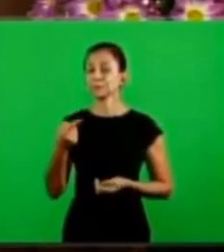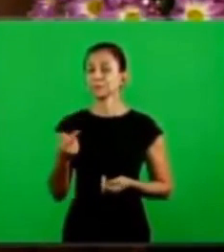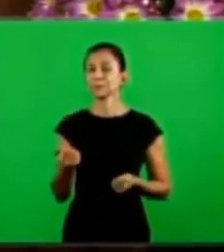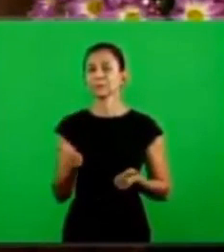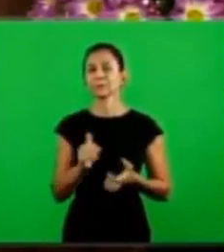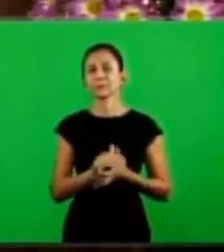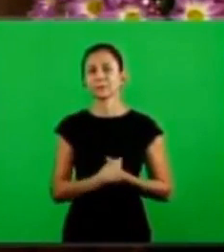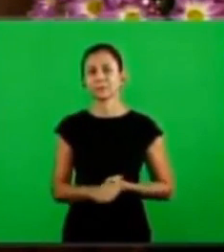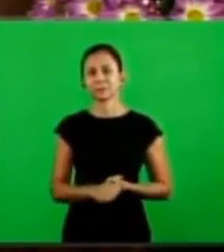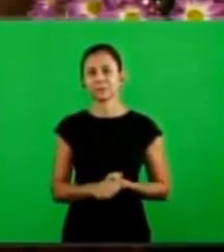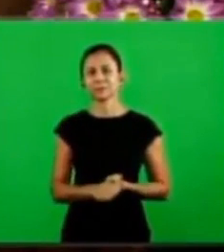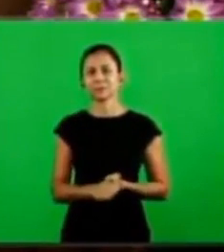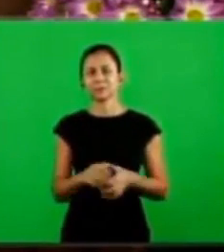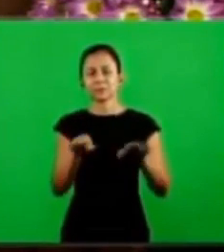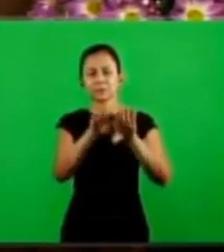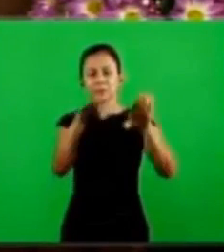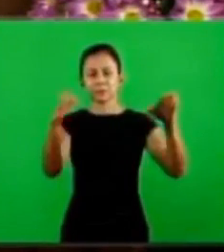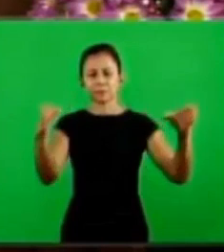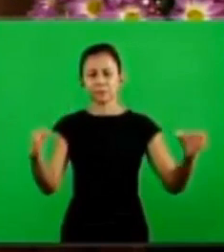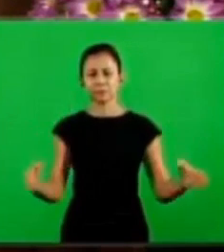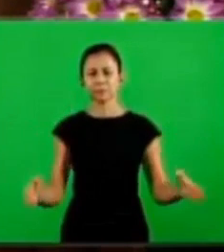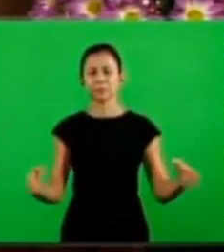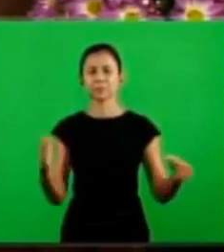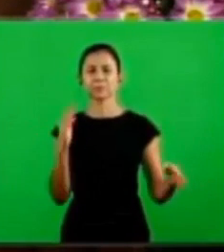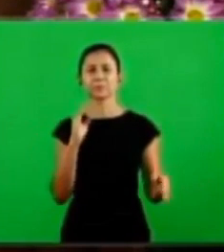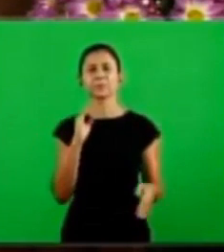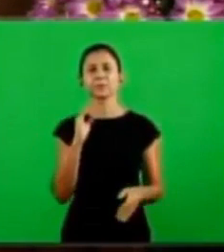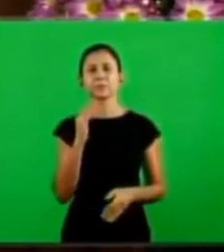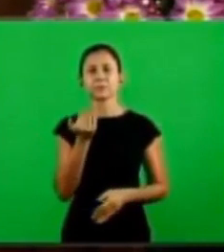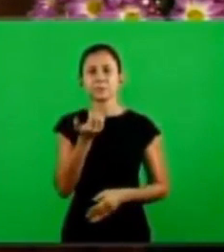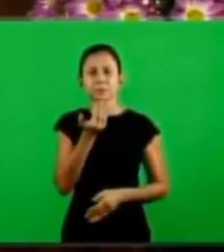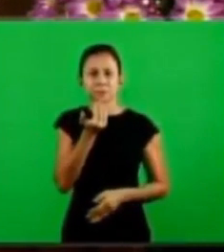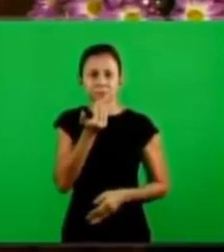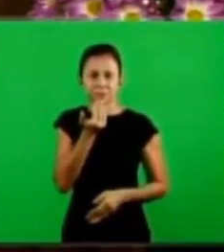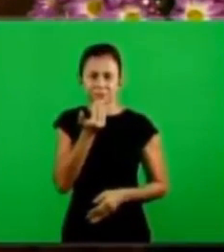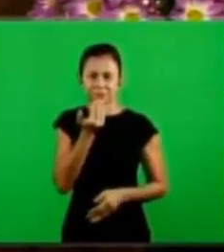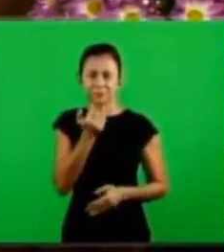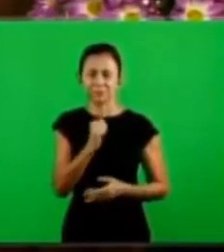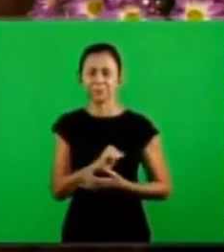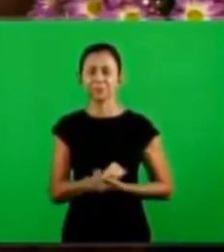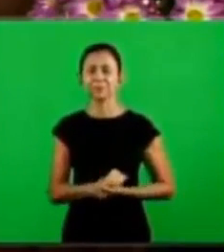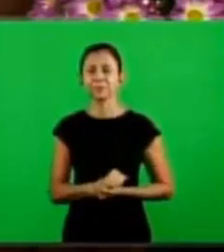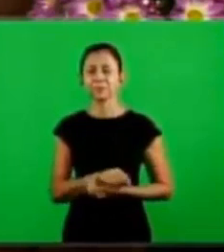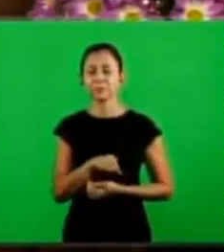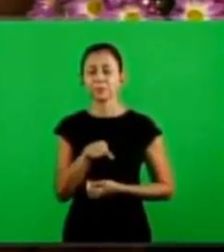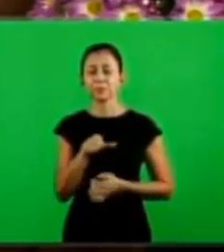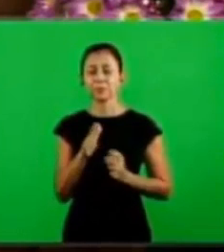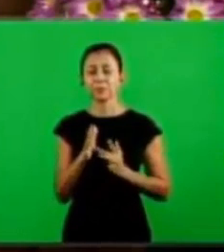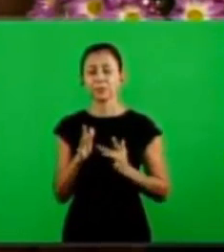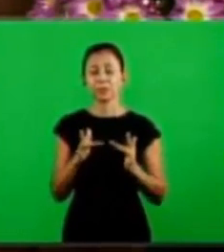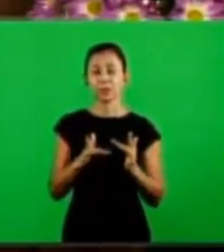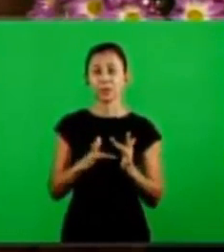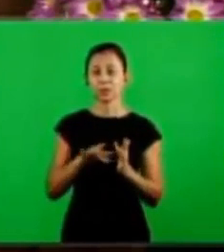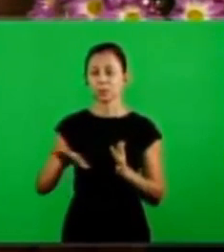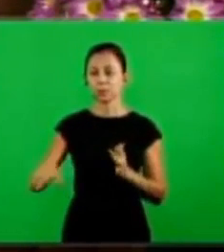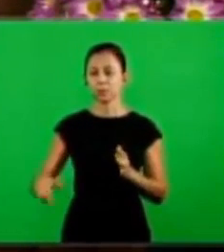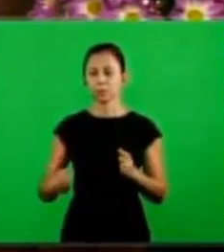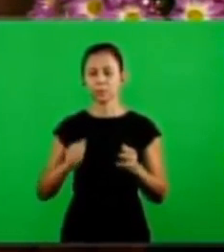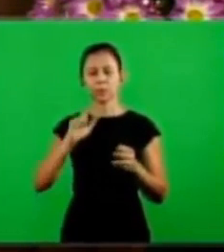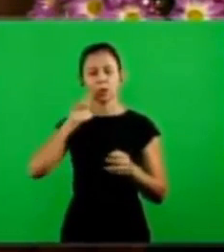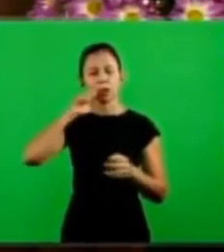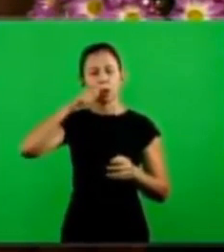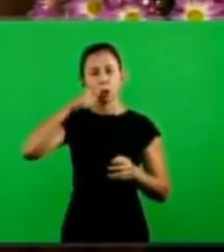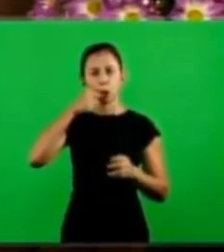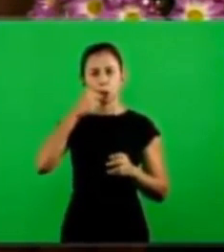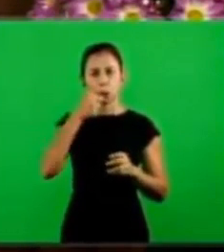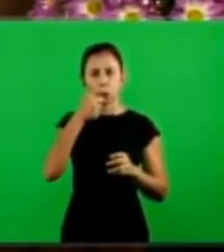him by the resurrection. And they did that when they were sat at the table, and Jesus broke the bread, and he